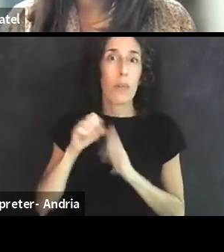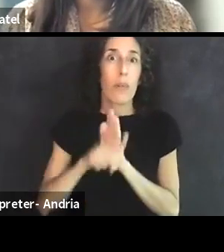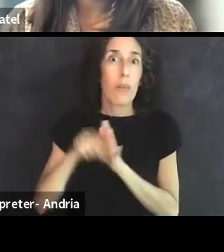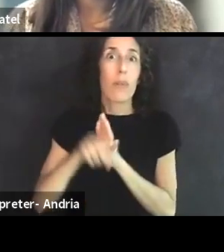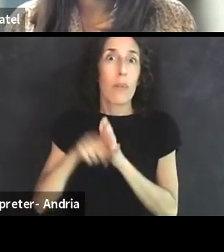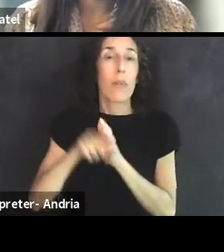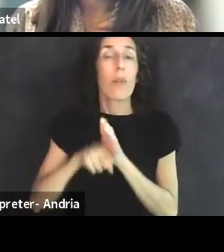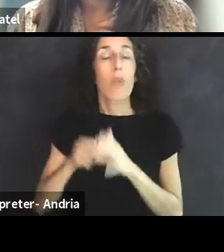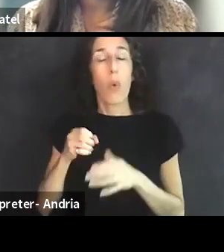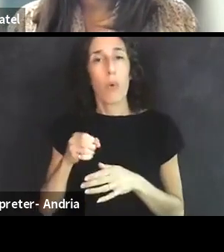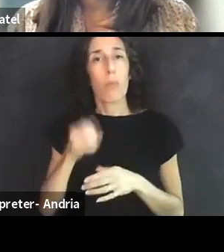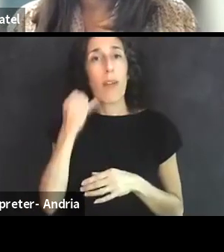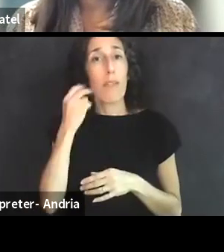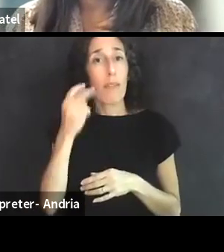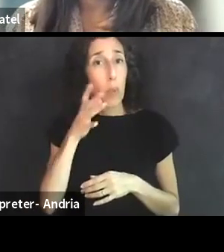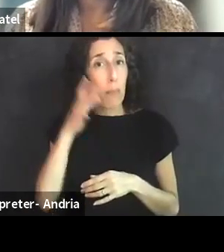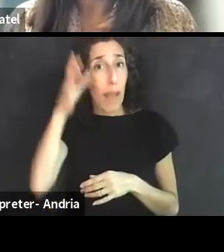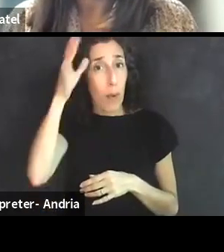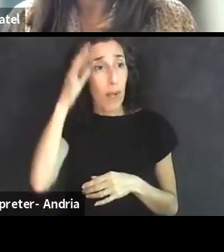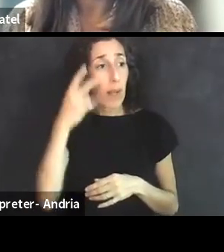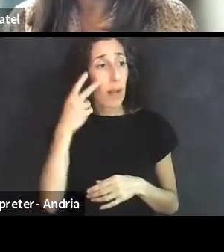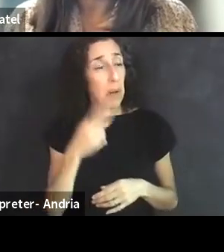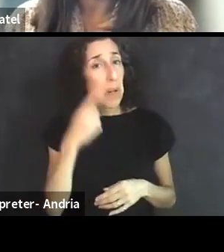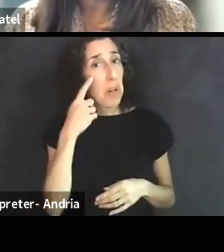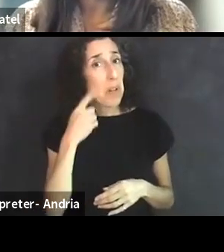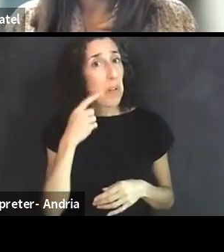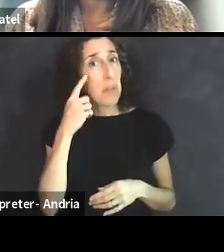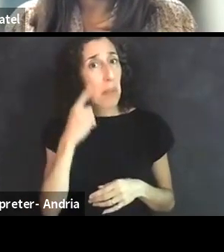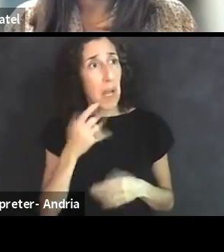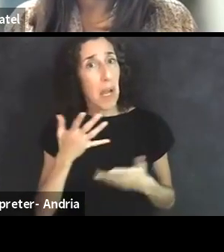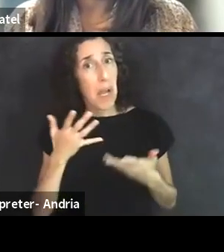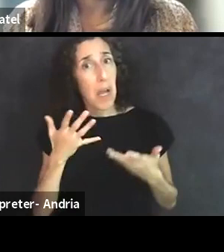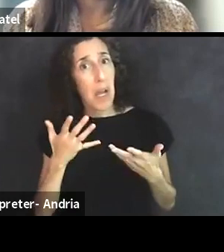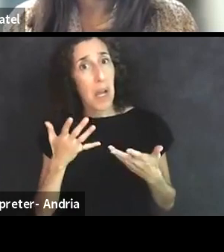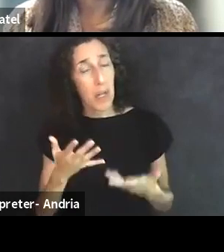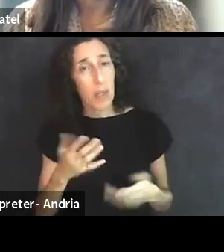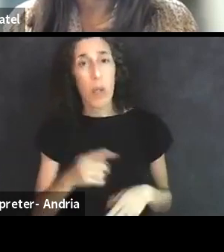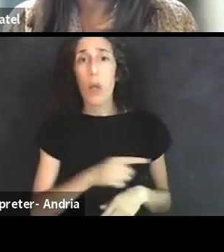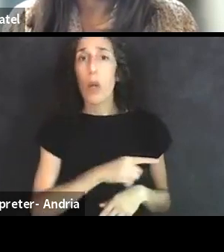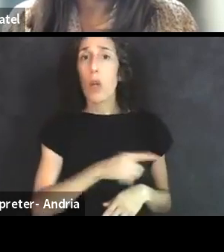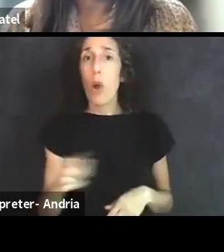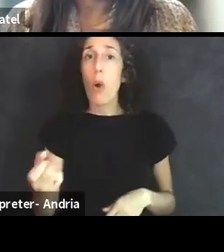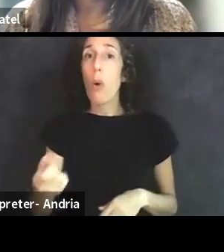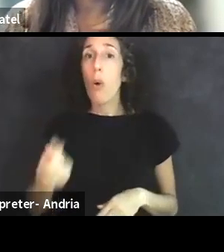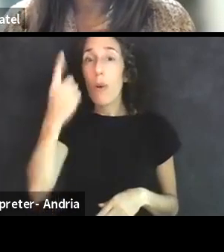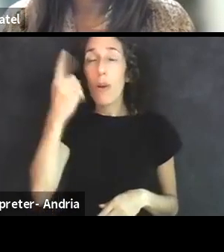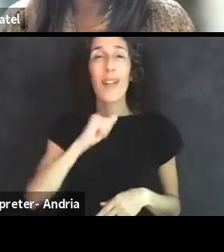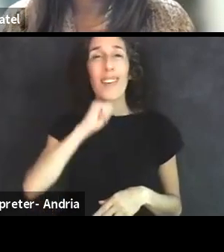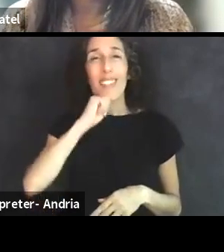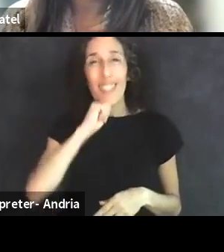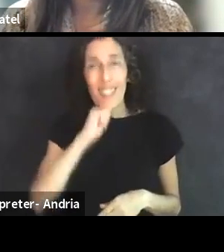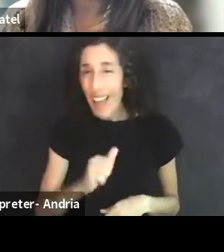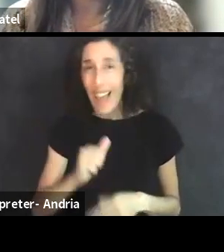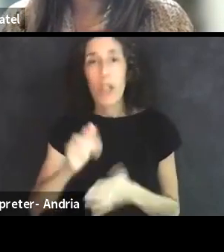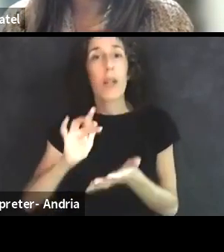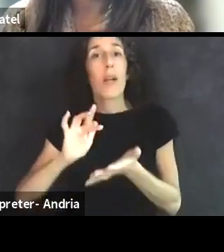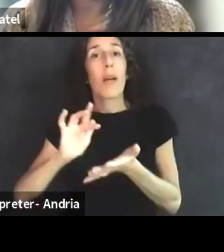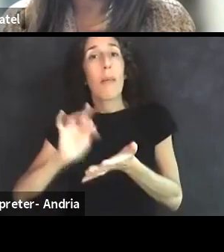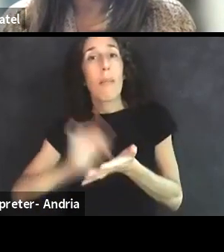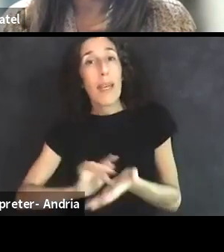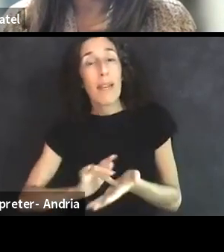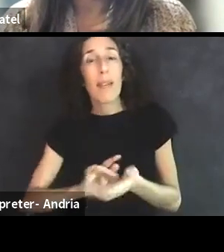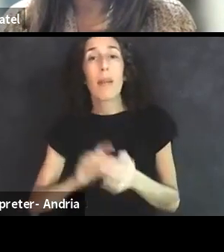go get them something. And again, you don't have to worry. It's not medication. It's CBT. It's about, it's like a coach,